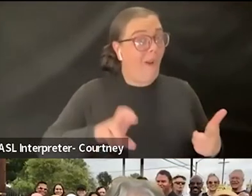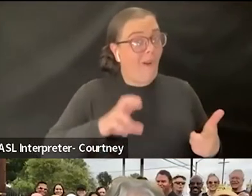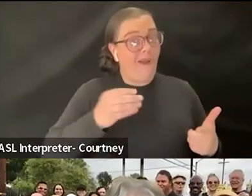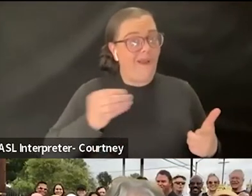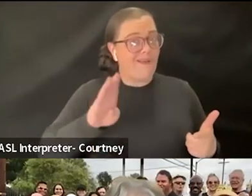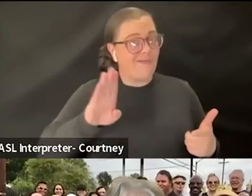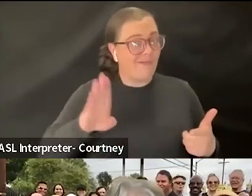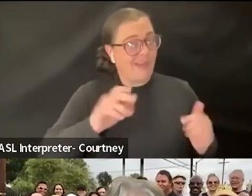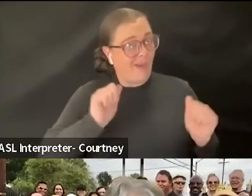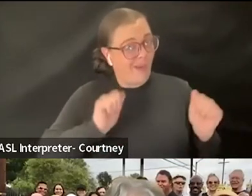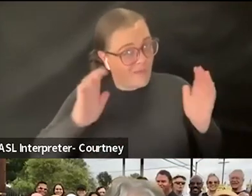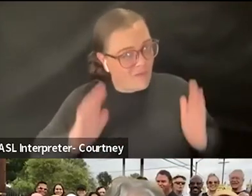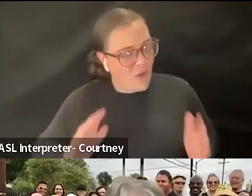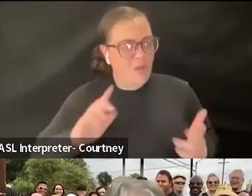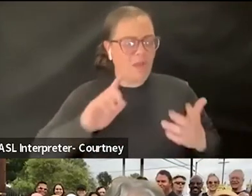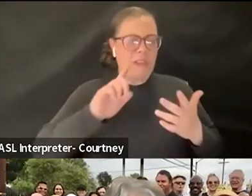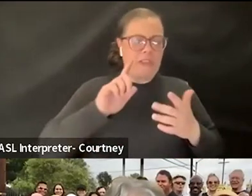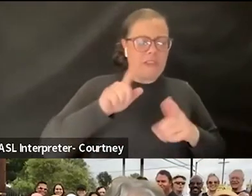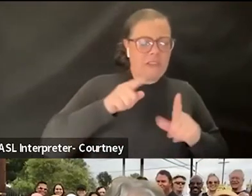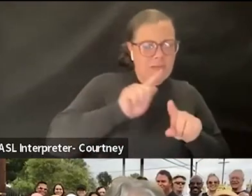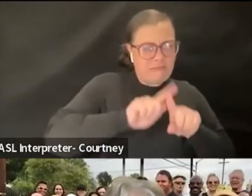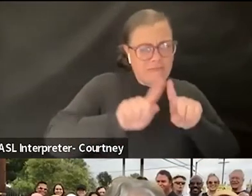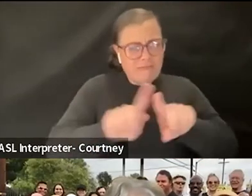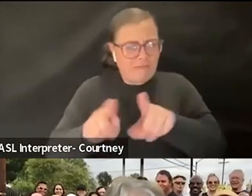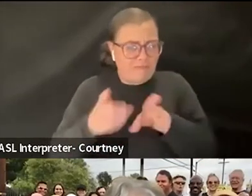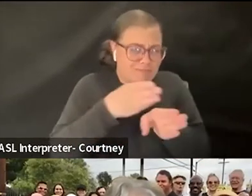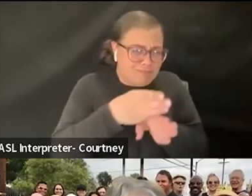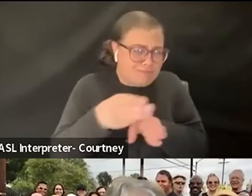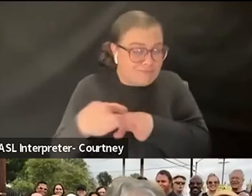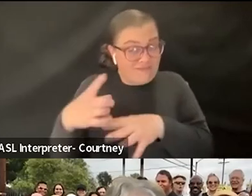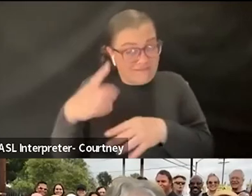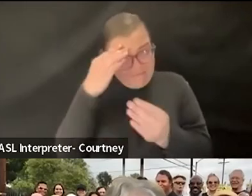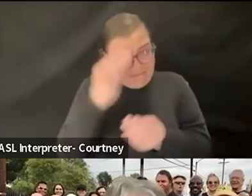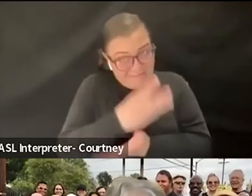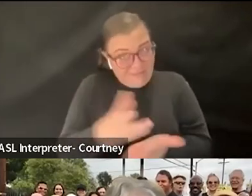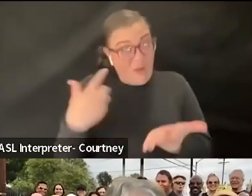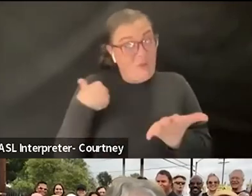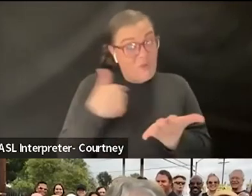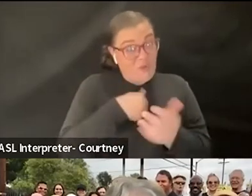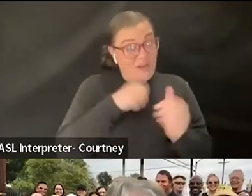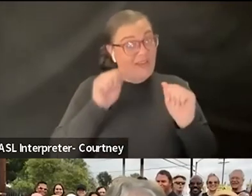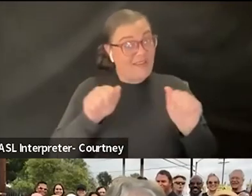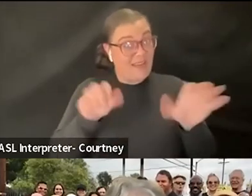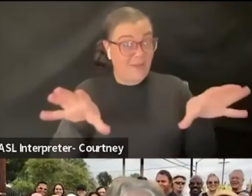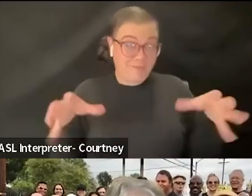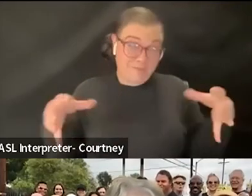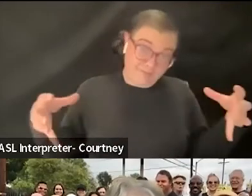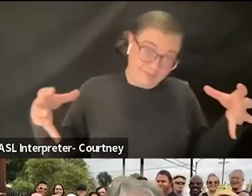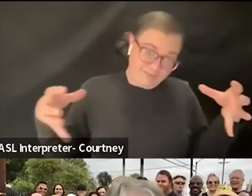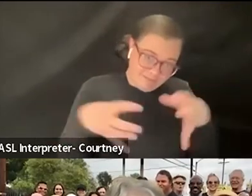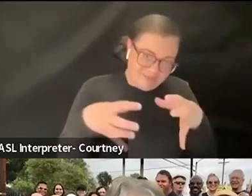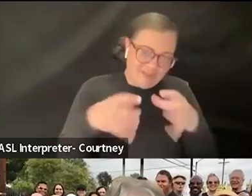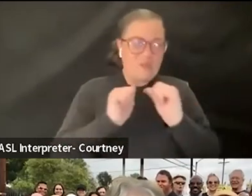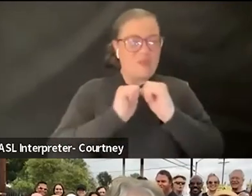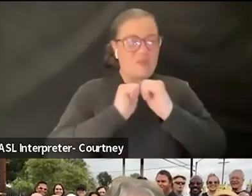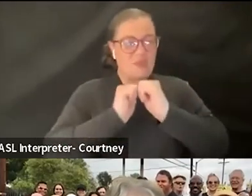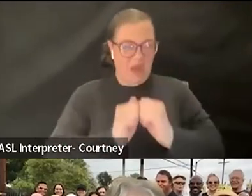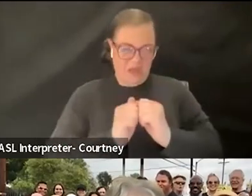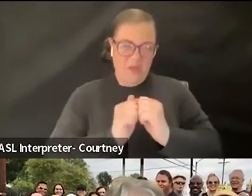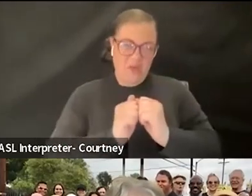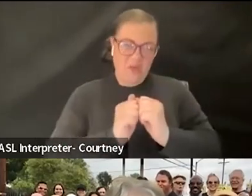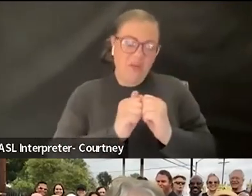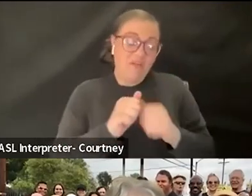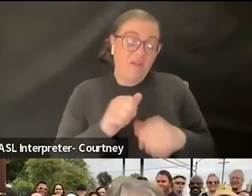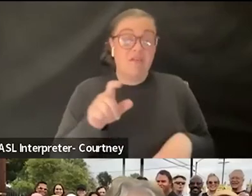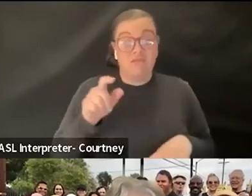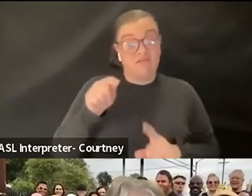then also with this touring agreement, which is where a lot of hip hop artists make their money. Most of the big, not everybody